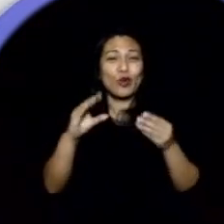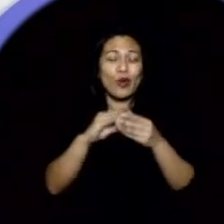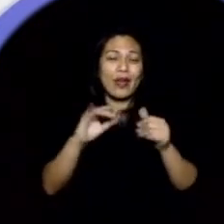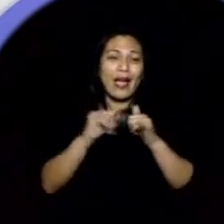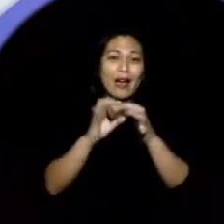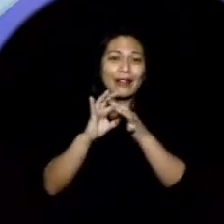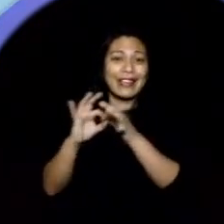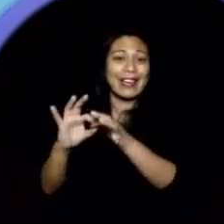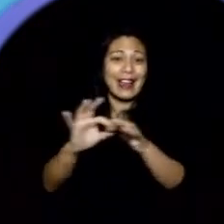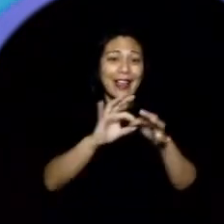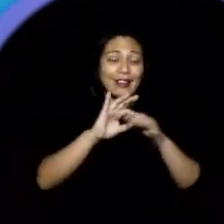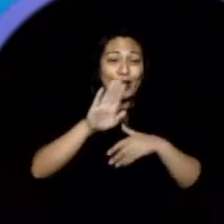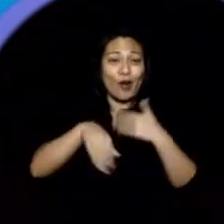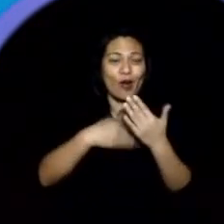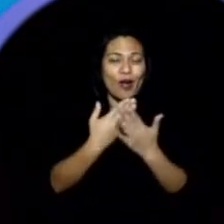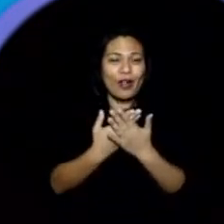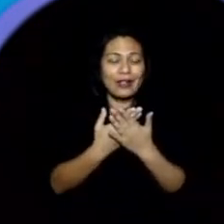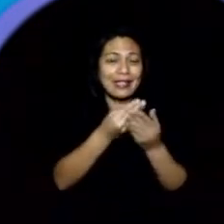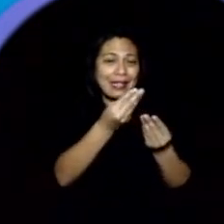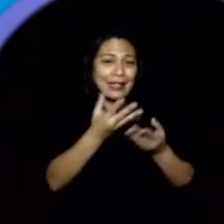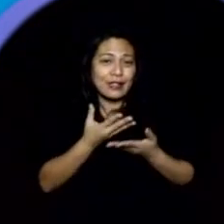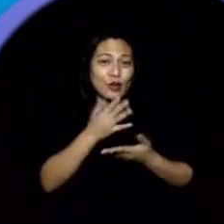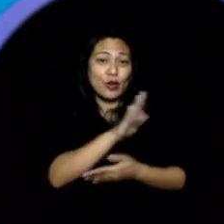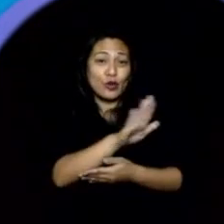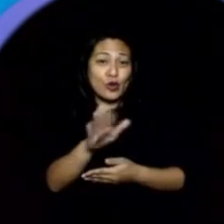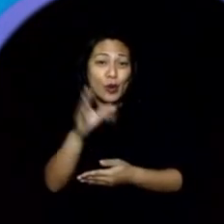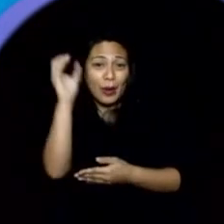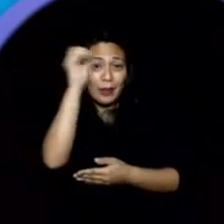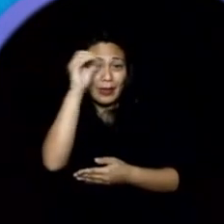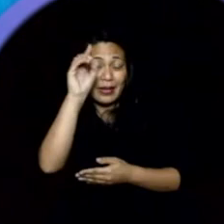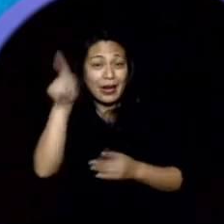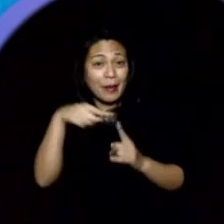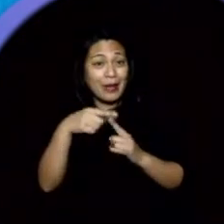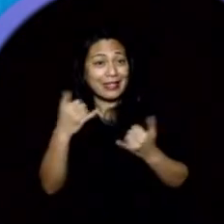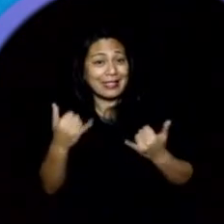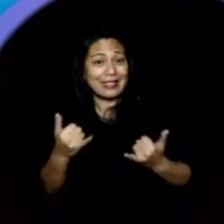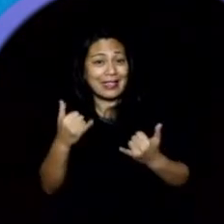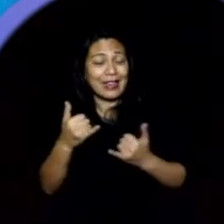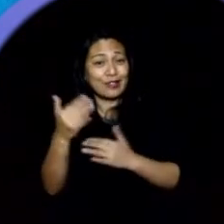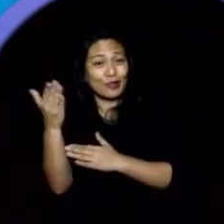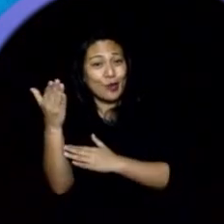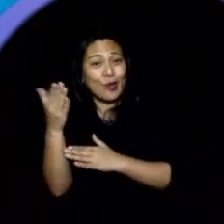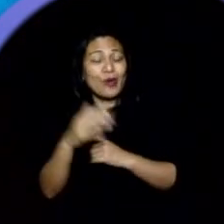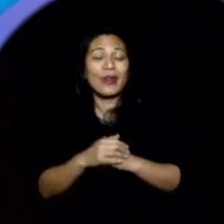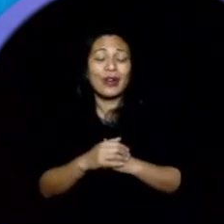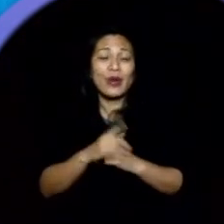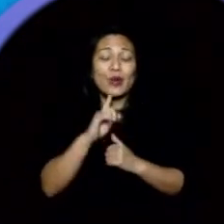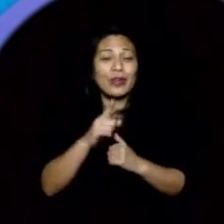us. Tell us what you thought of this episode by filling out the survey on the Telling